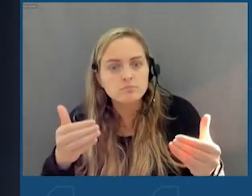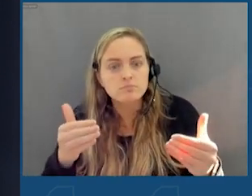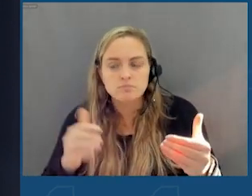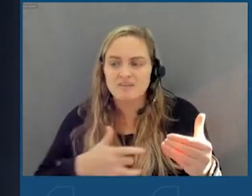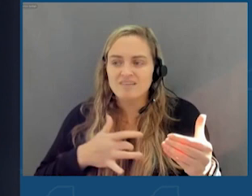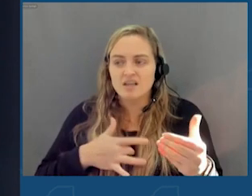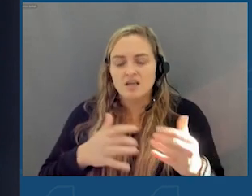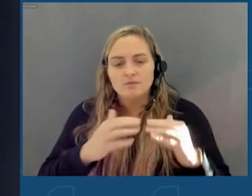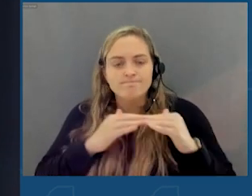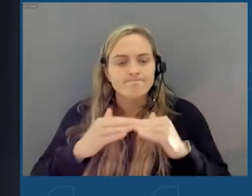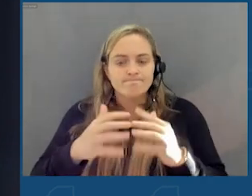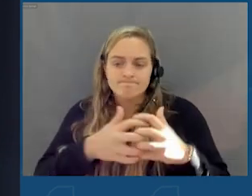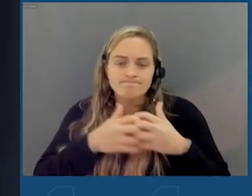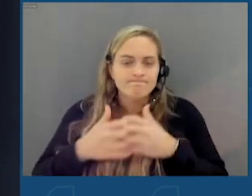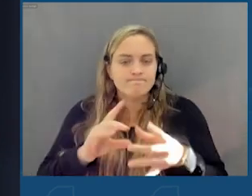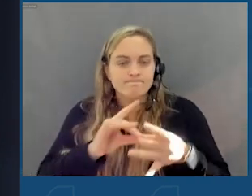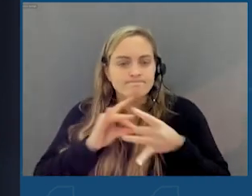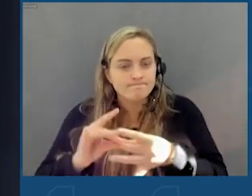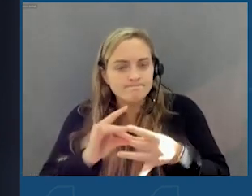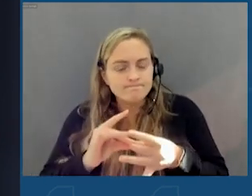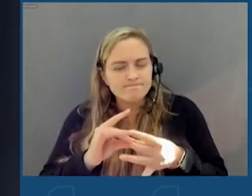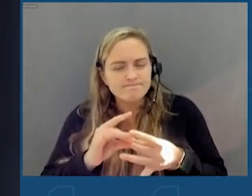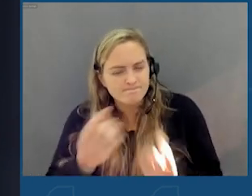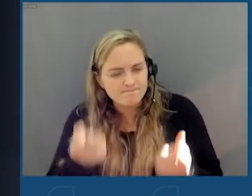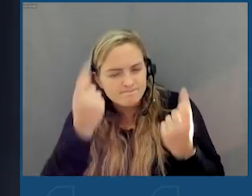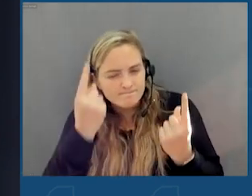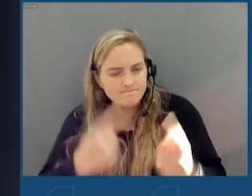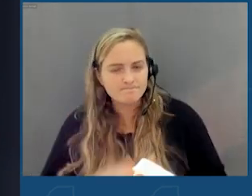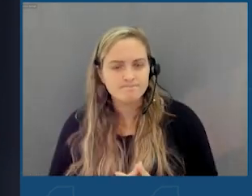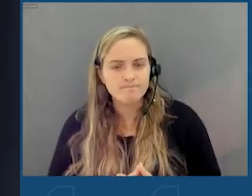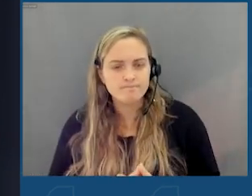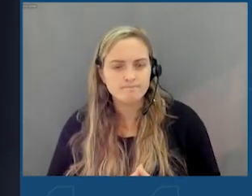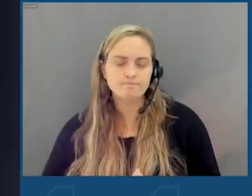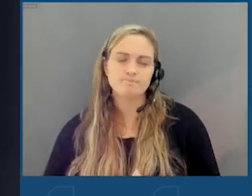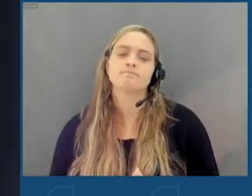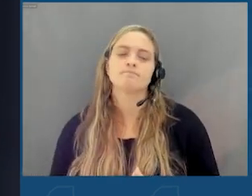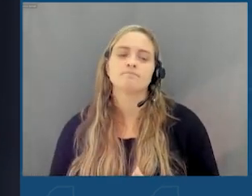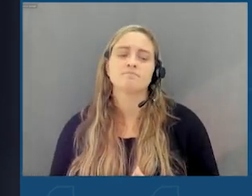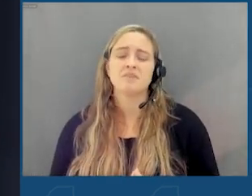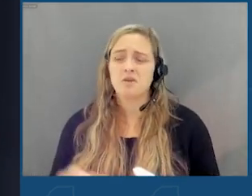collective empathy and understanding. For those who give in to hate